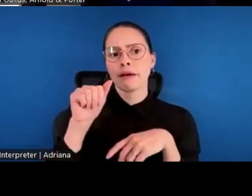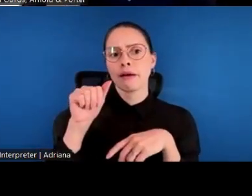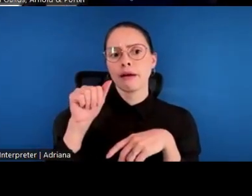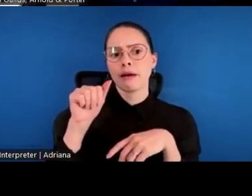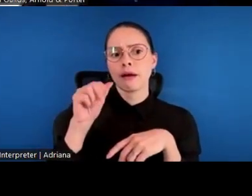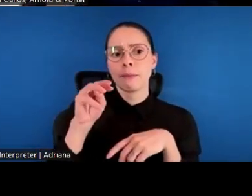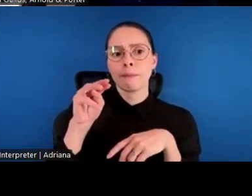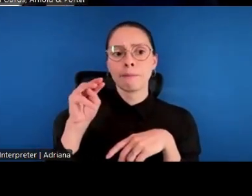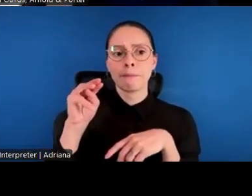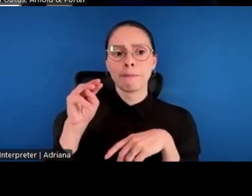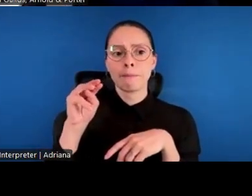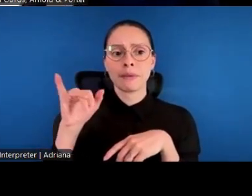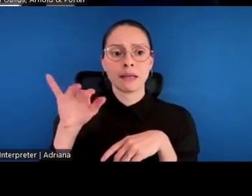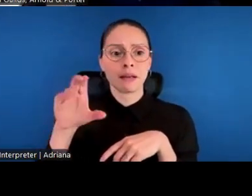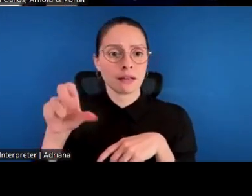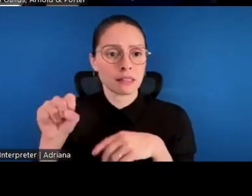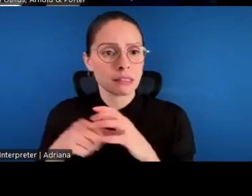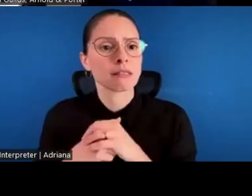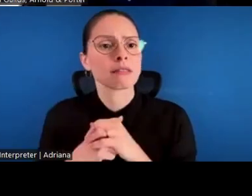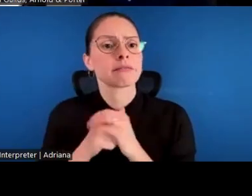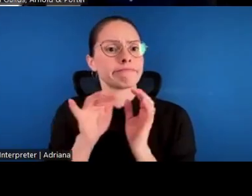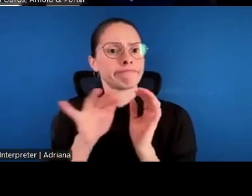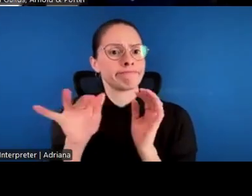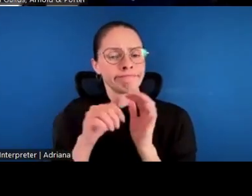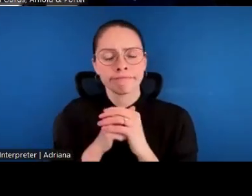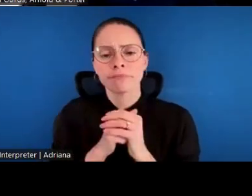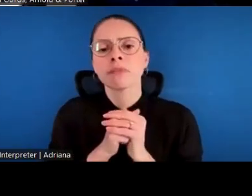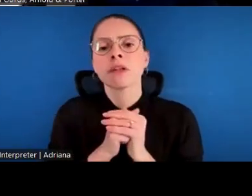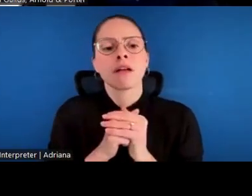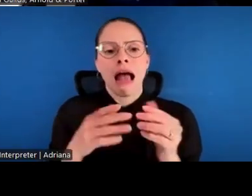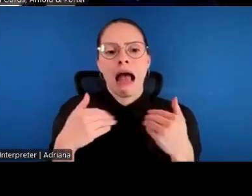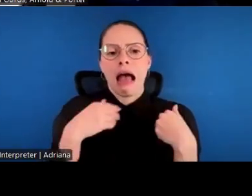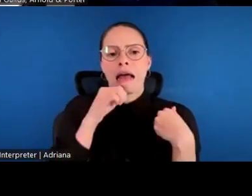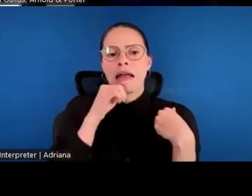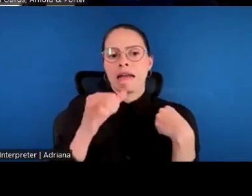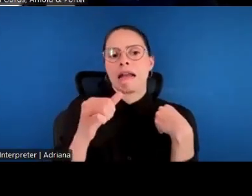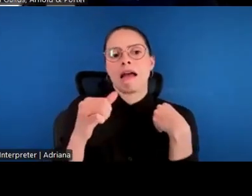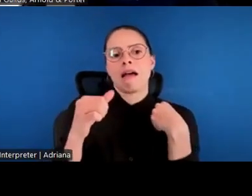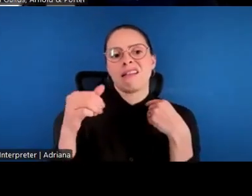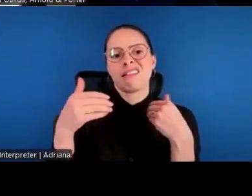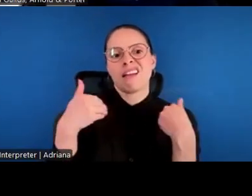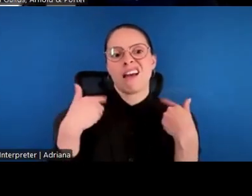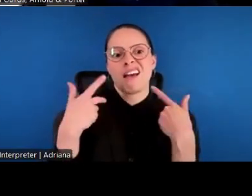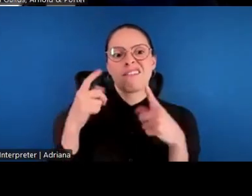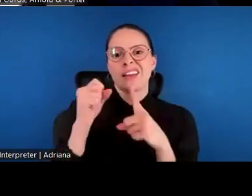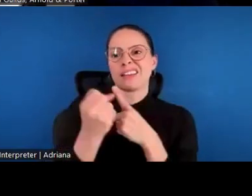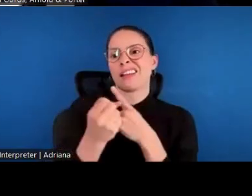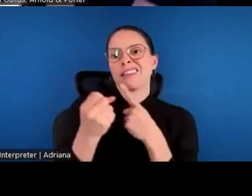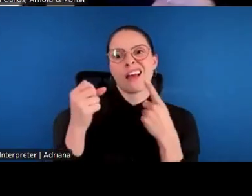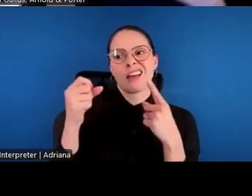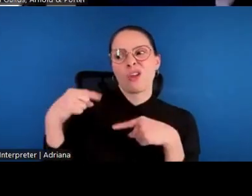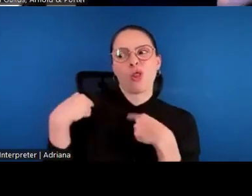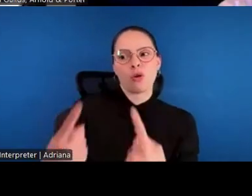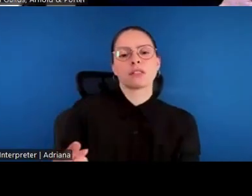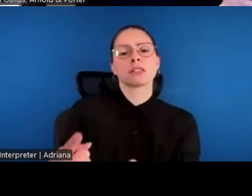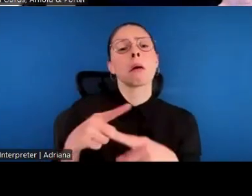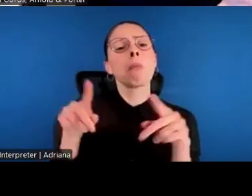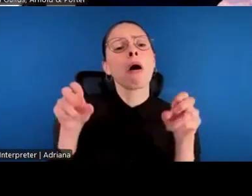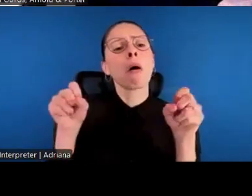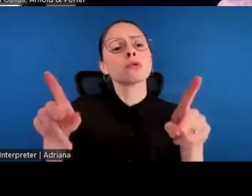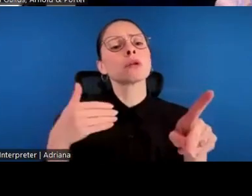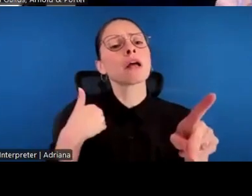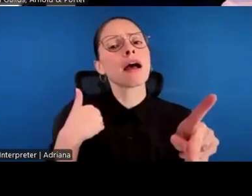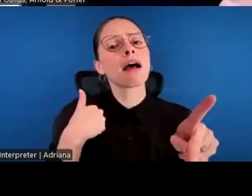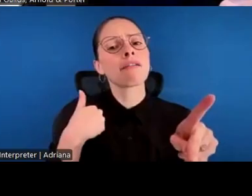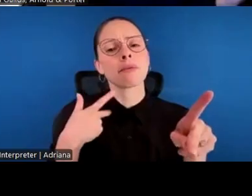that. I haven't had a case like that in a long time, but that's a potential opportunity. But the victim is not a party under the military